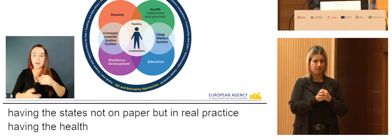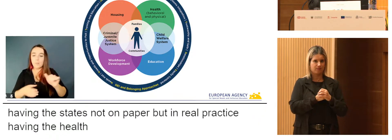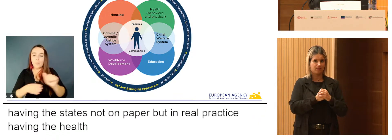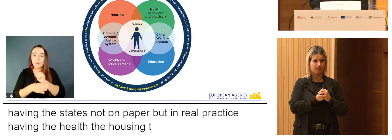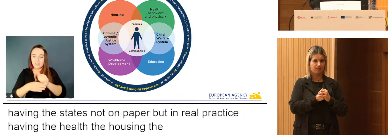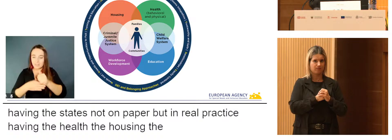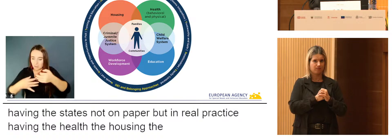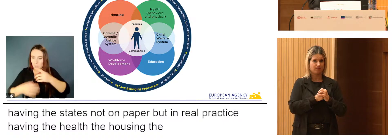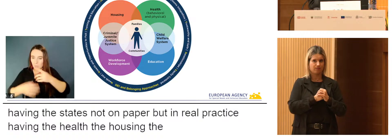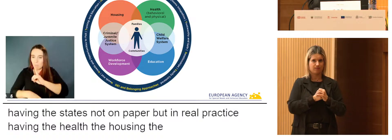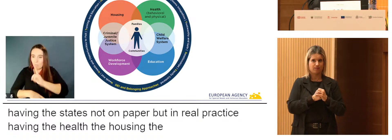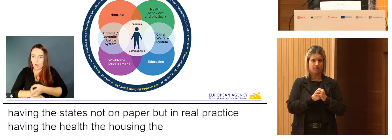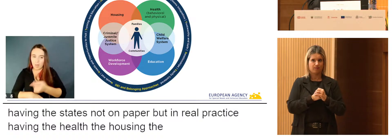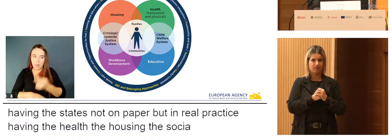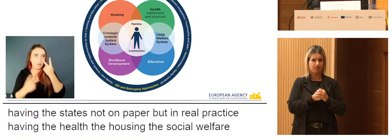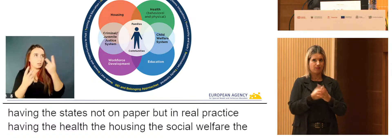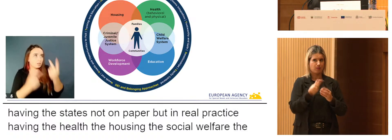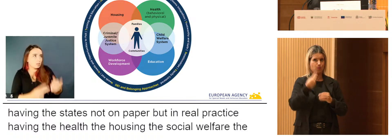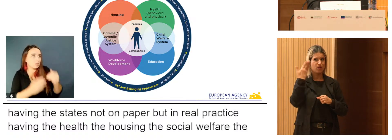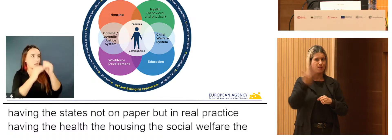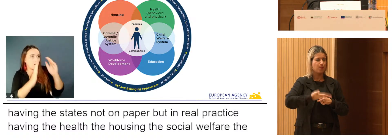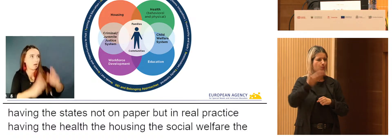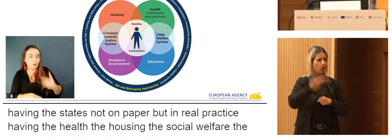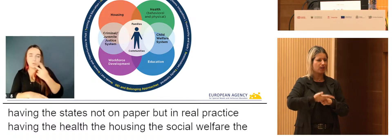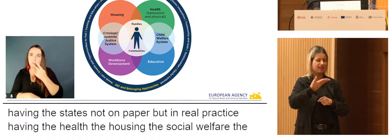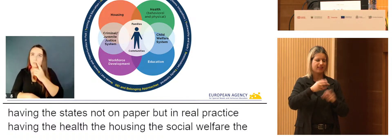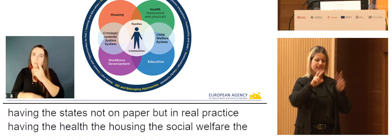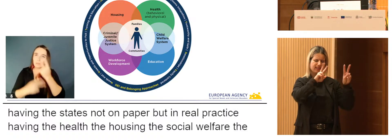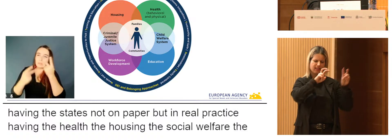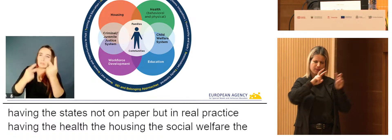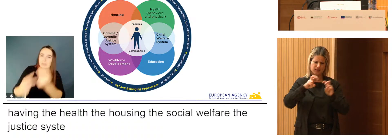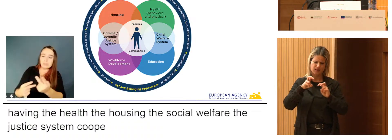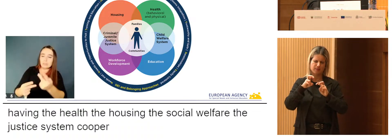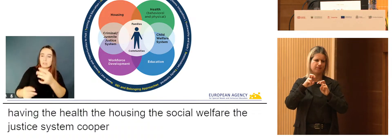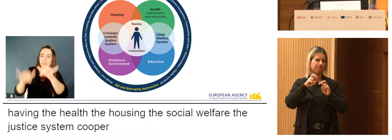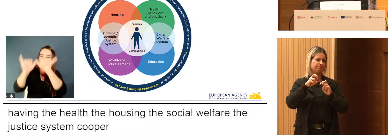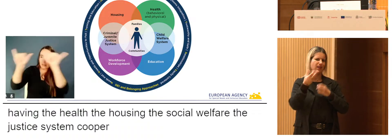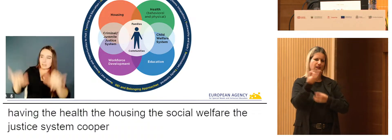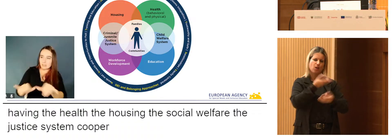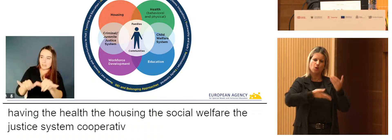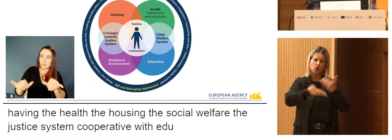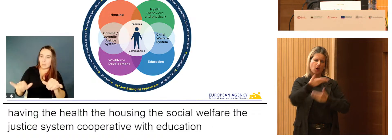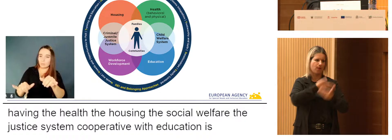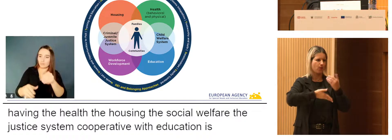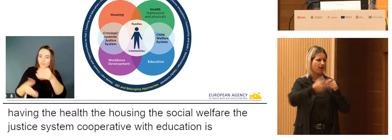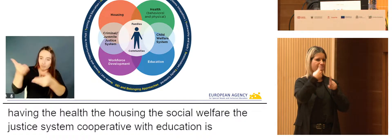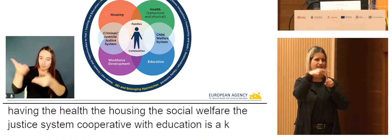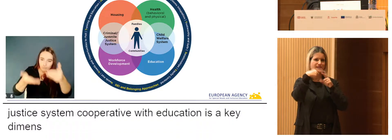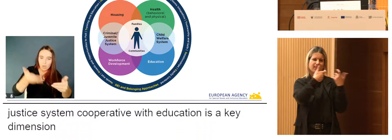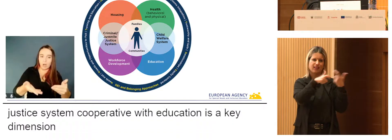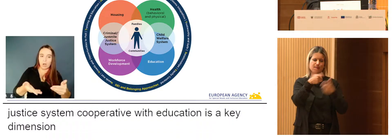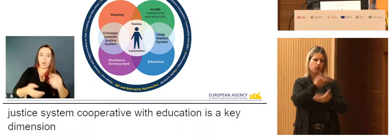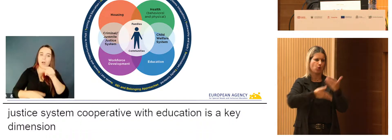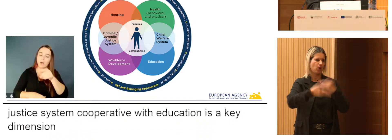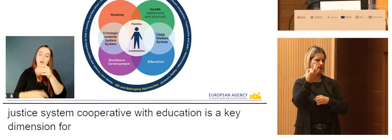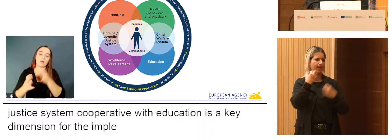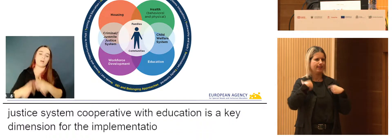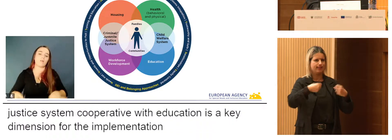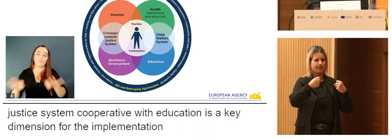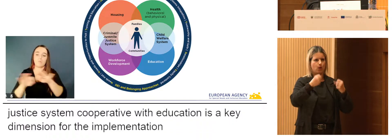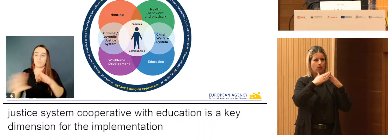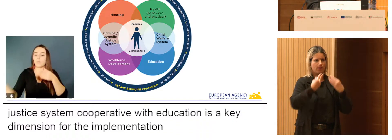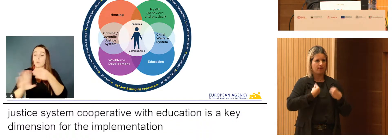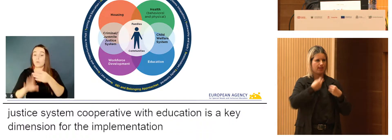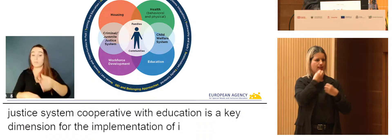social welfare, the justice system cooperative with education is a key dimension for the implementation of